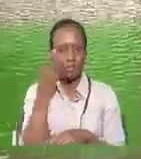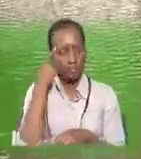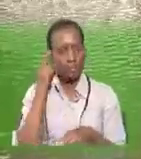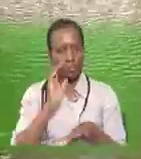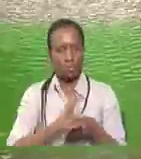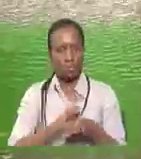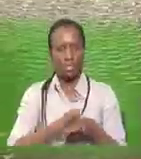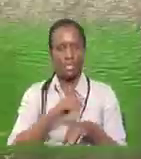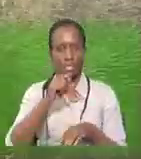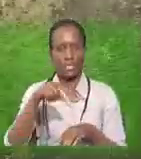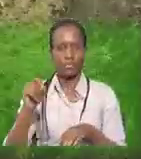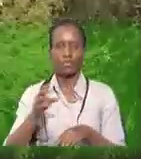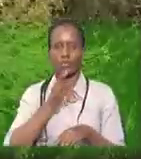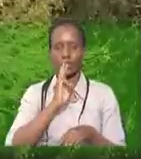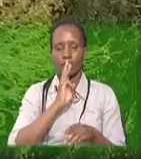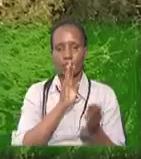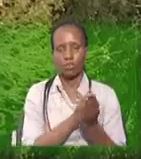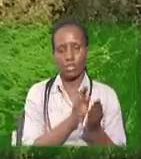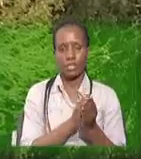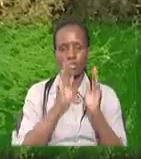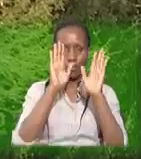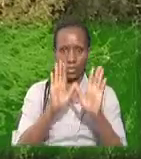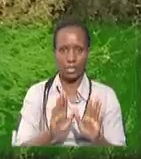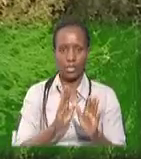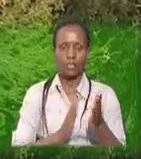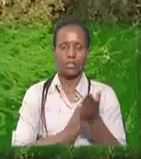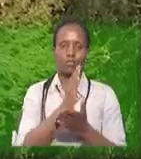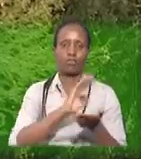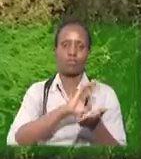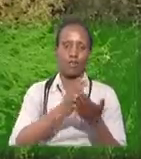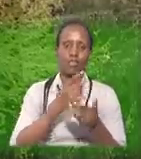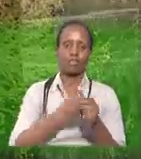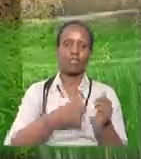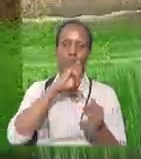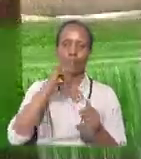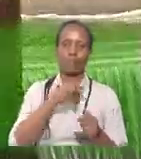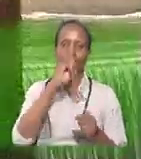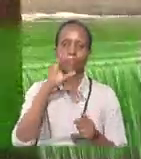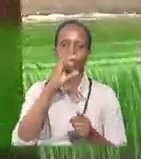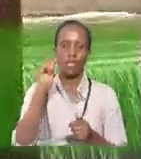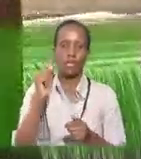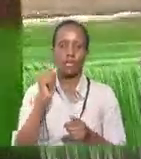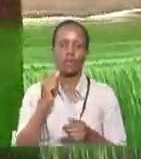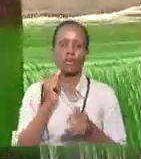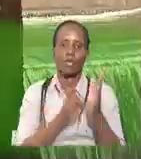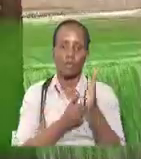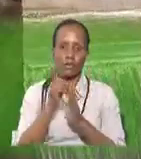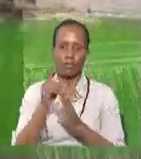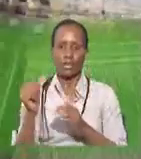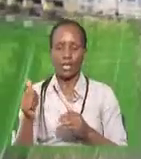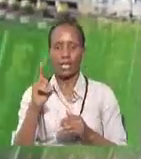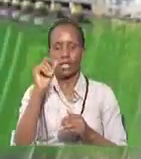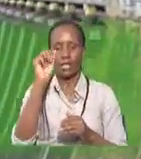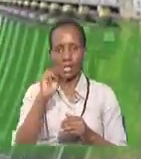effective irrigation, water storage is very important. Through funding from JICA, the board is developing the Diba Dam that